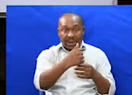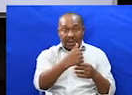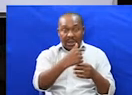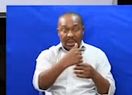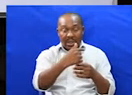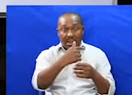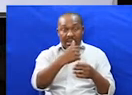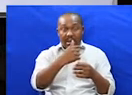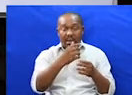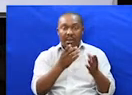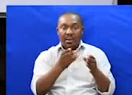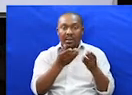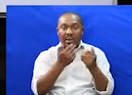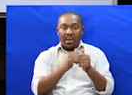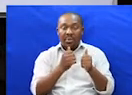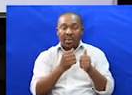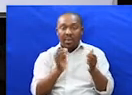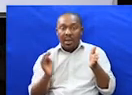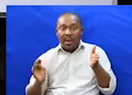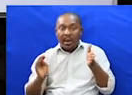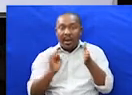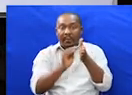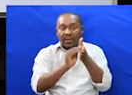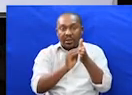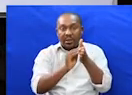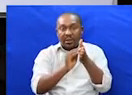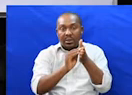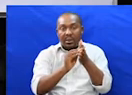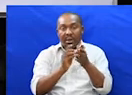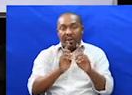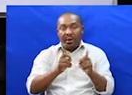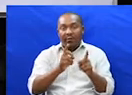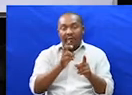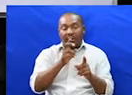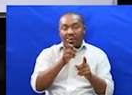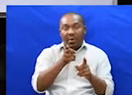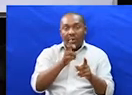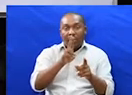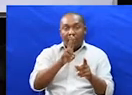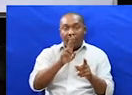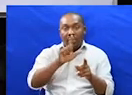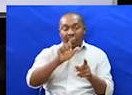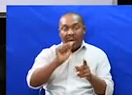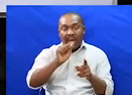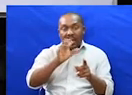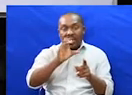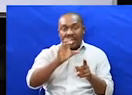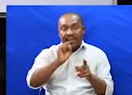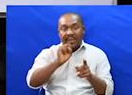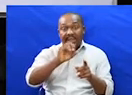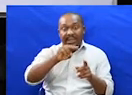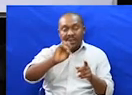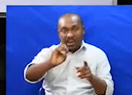here, it has been replaced by uracil. Instead of having thymine here, there is